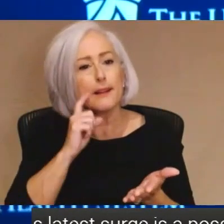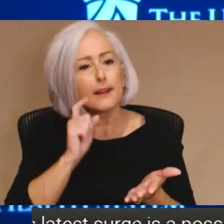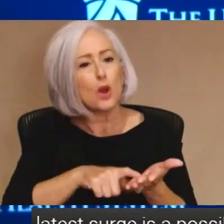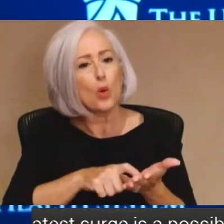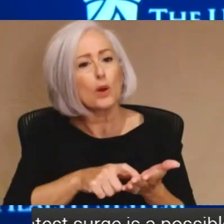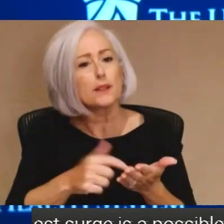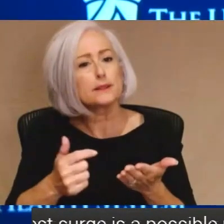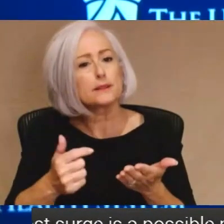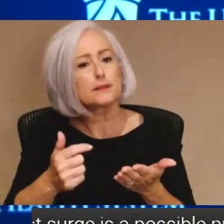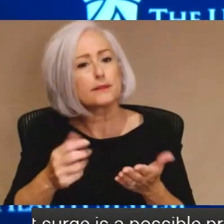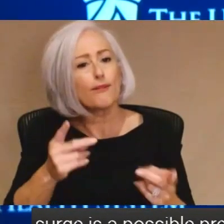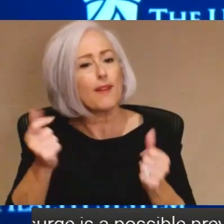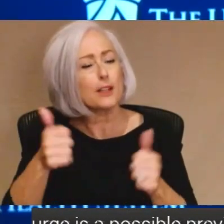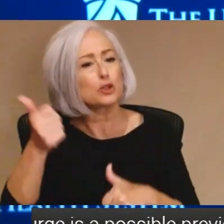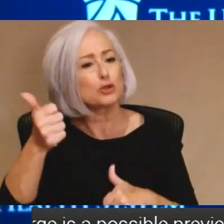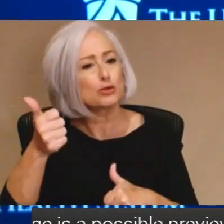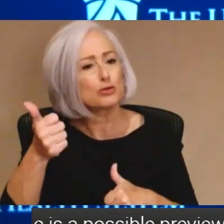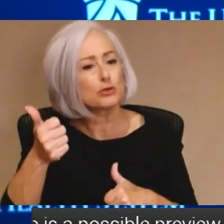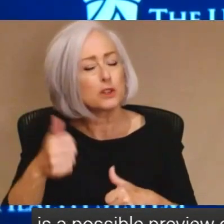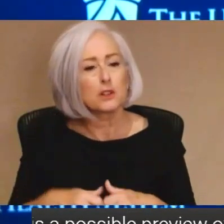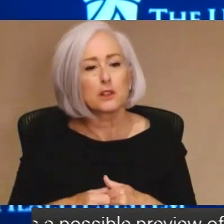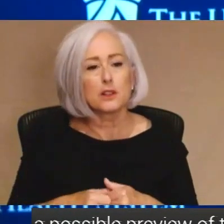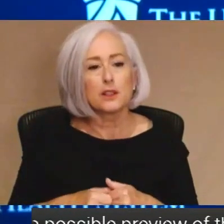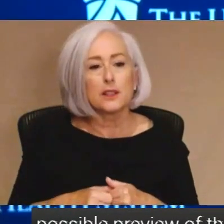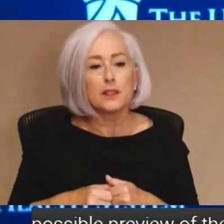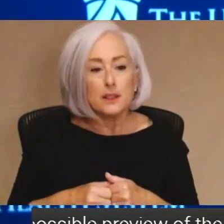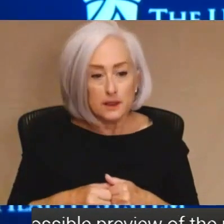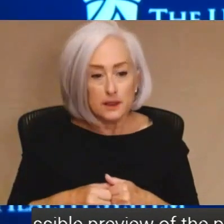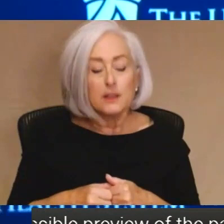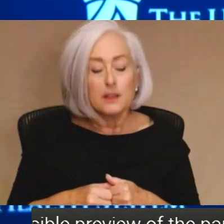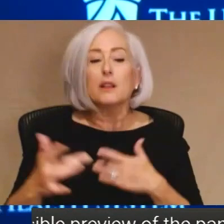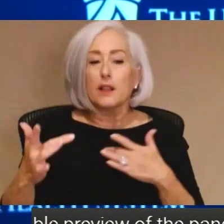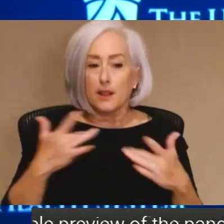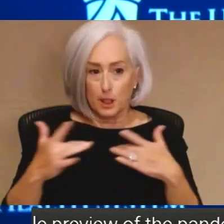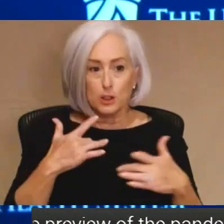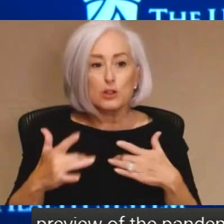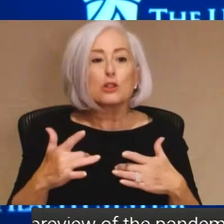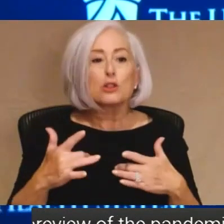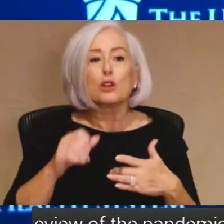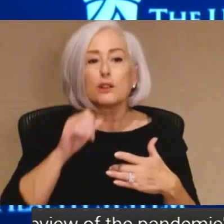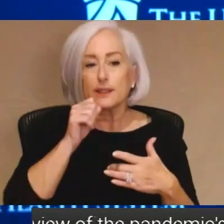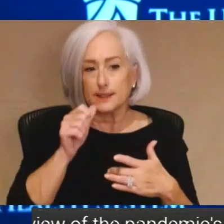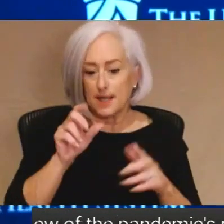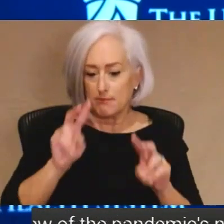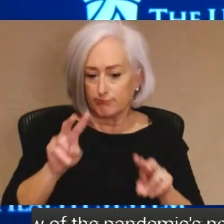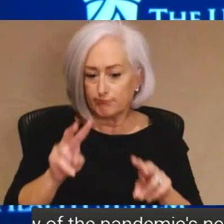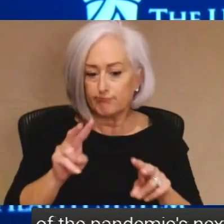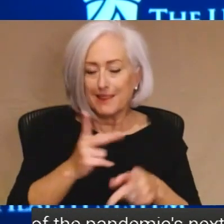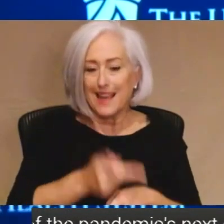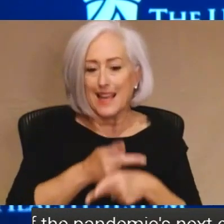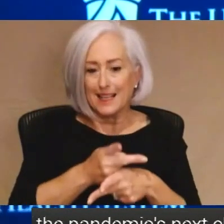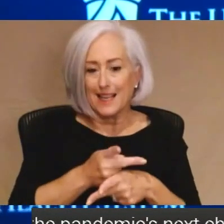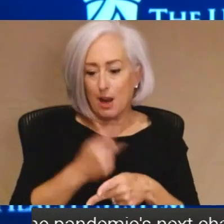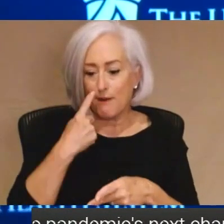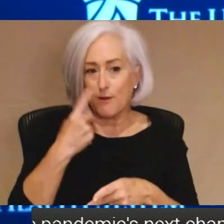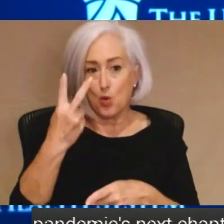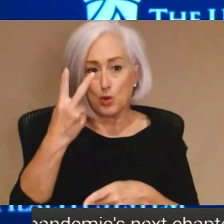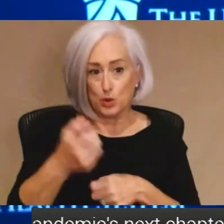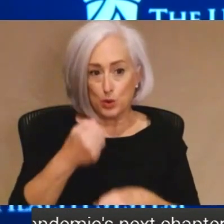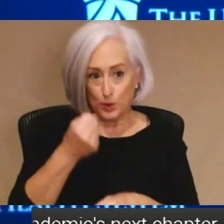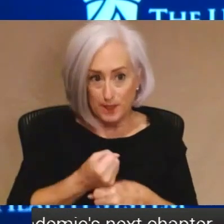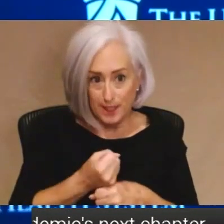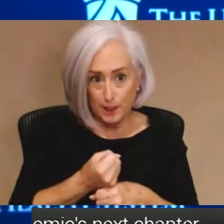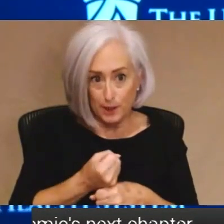but the concern is that with the not seeking care as much over 2 years, and especially the lack of